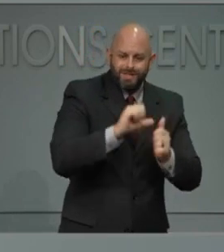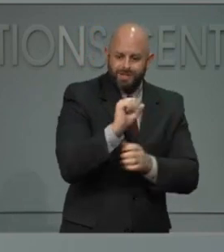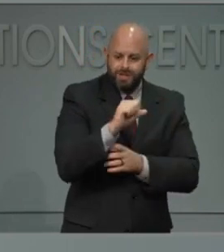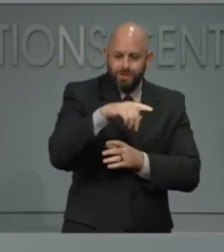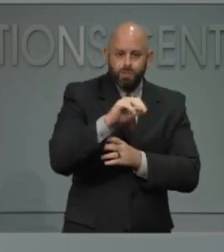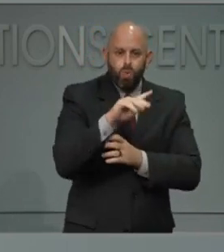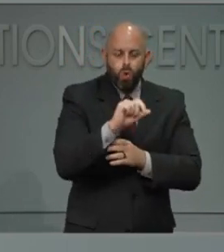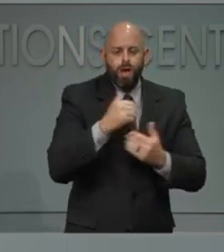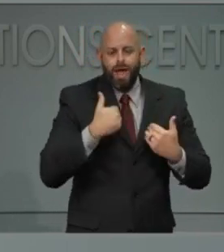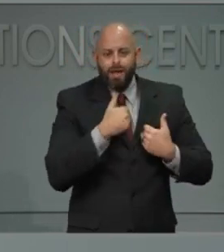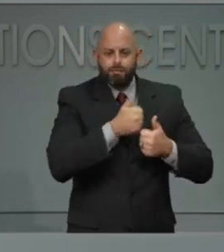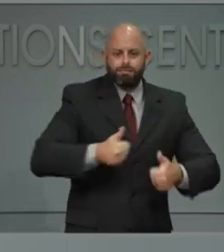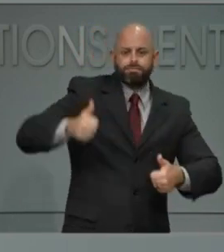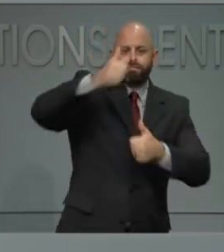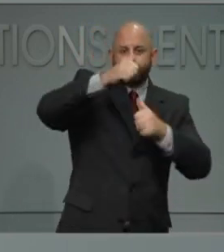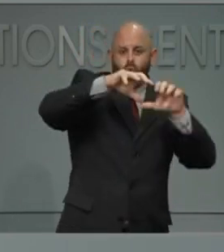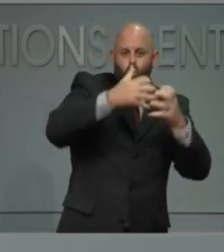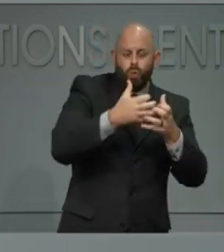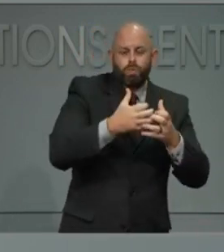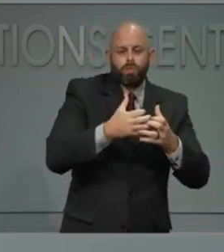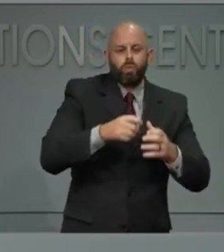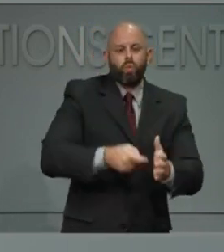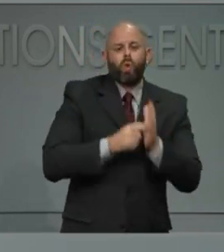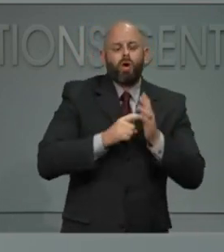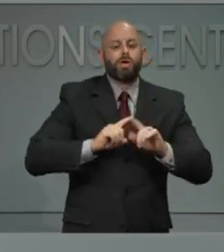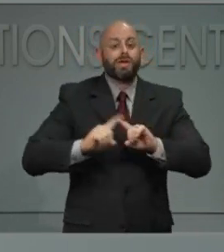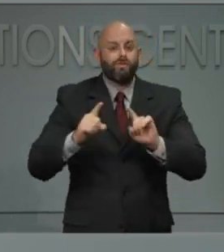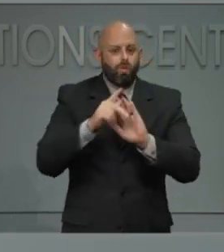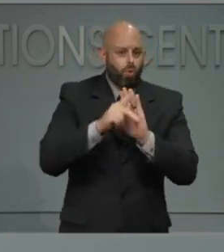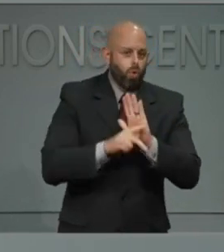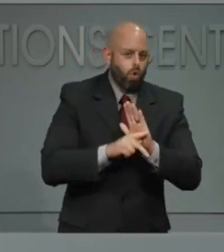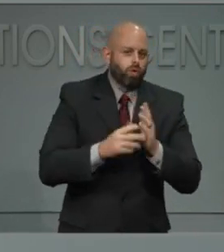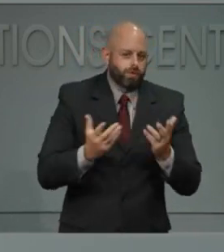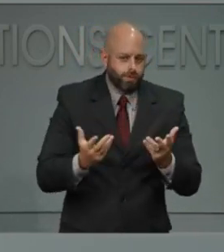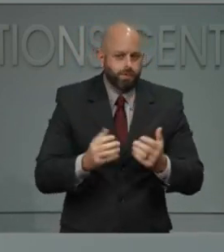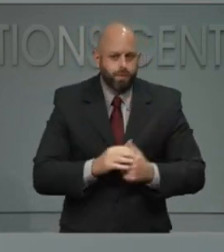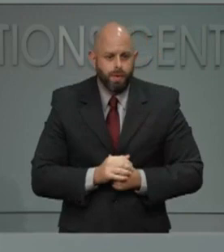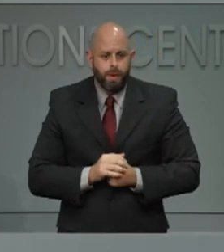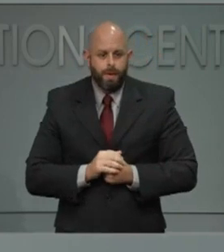governing body has different protocols that they are going through.